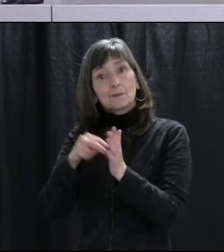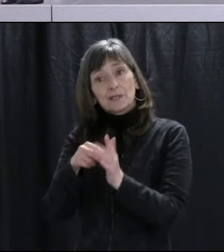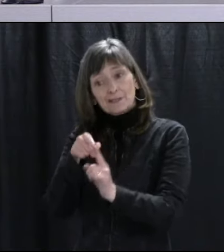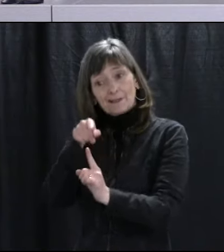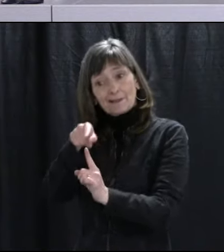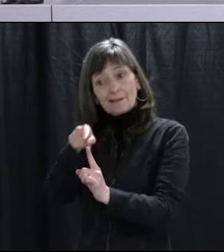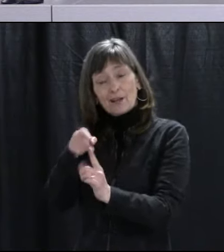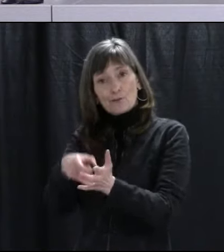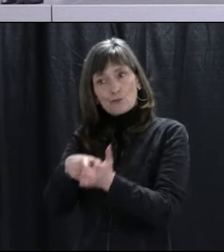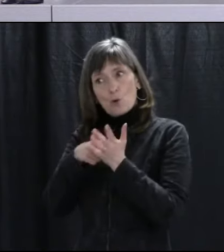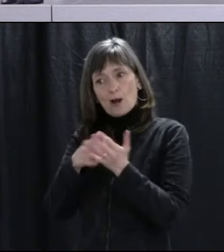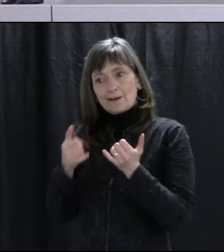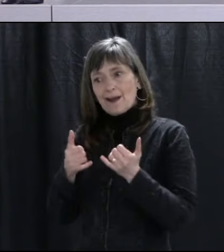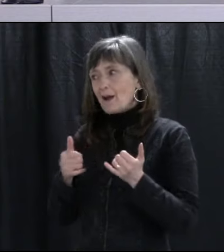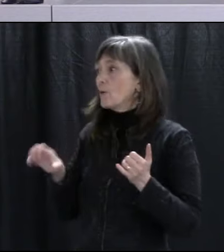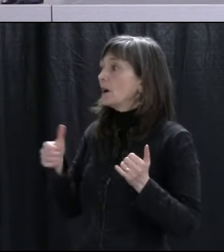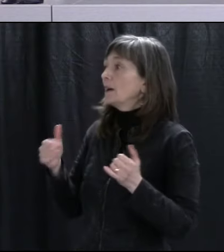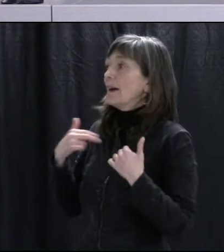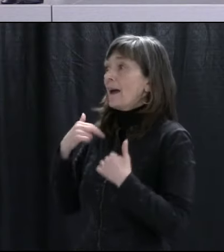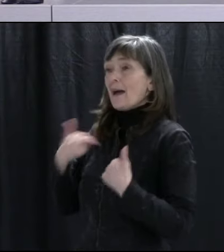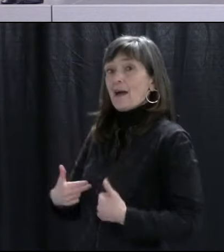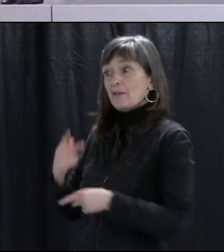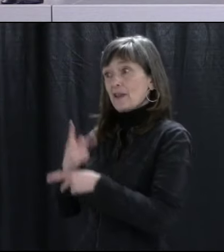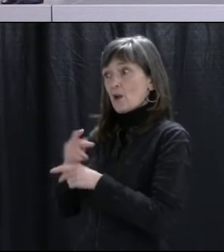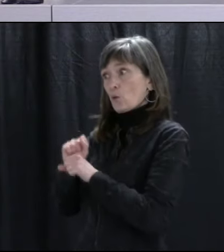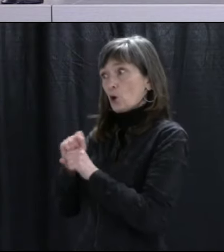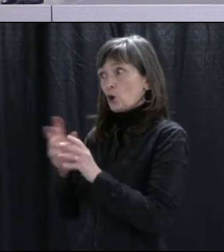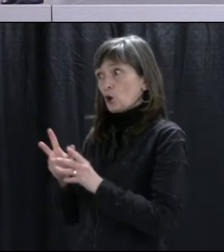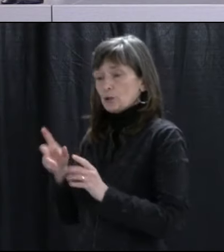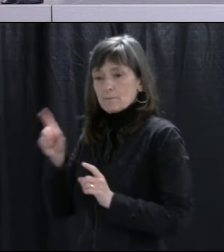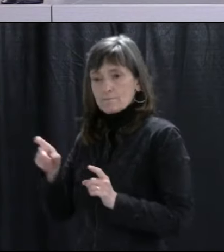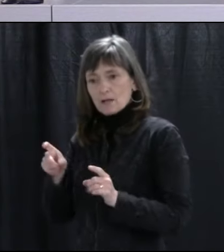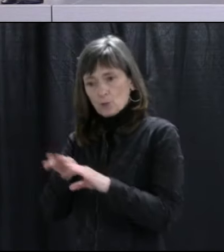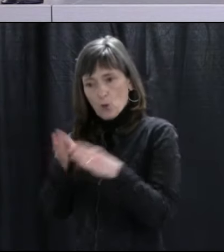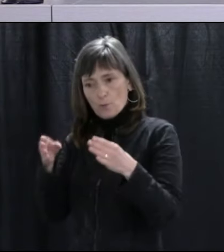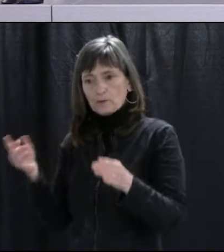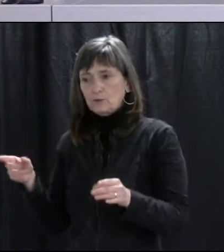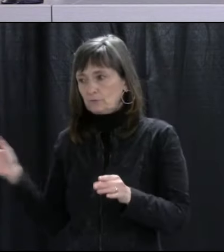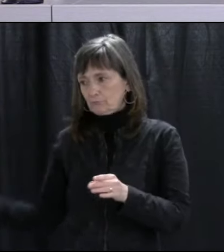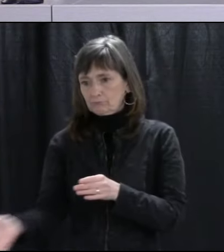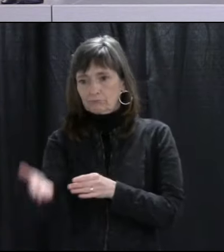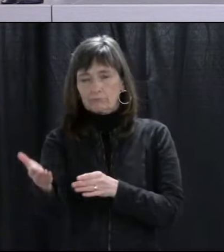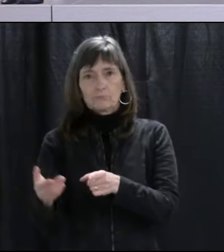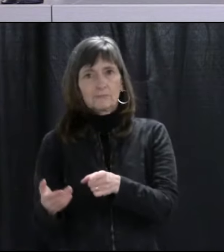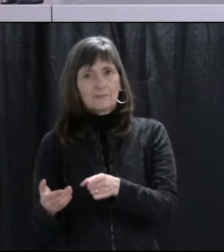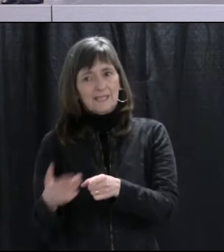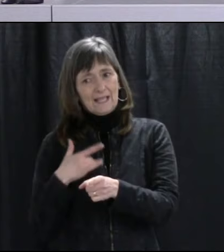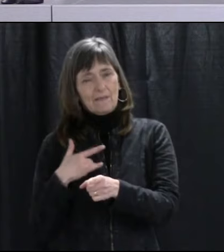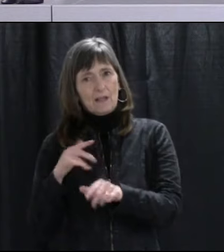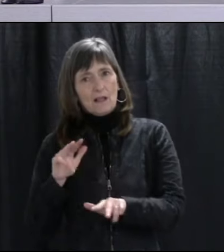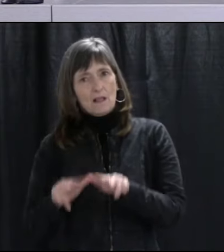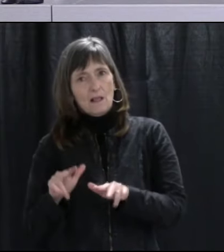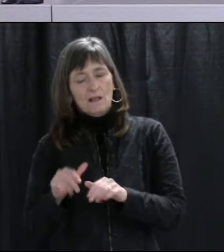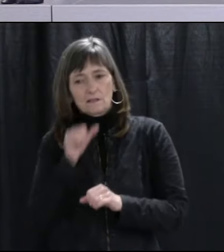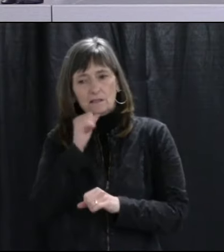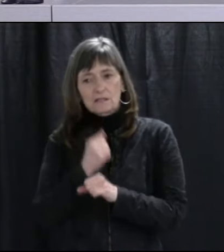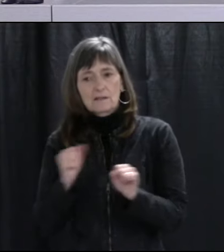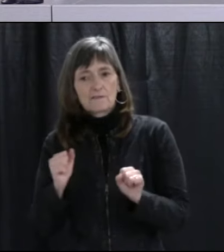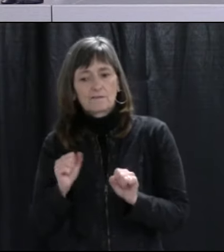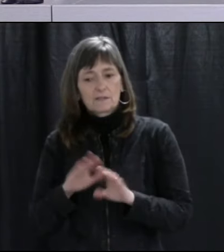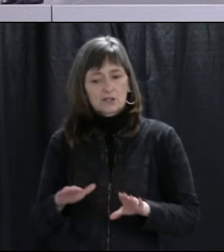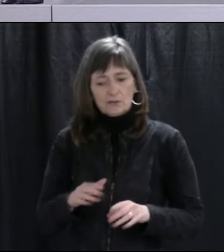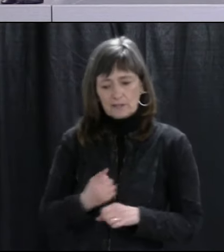take children from essential workers. What do you say to early childhood educators who are concerned about their own safety and the safety of the children they're